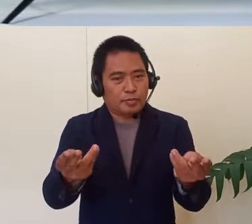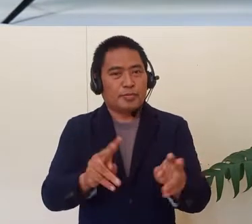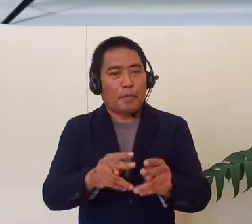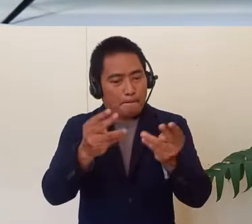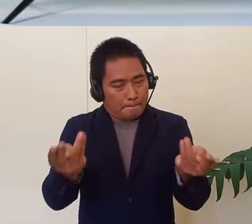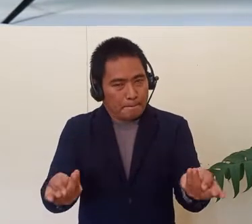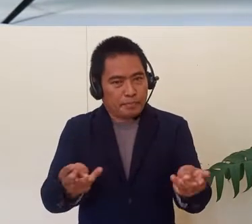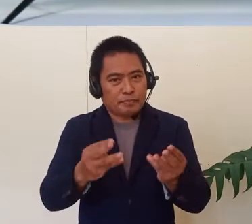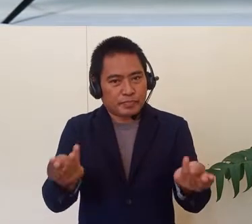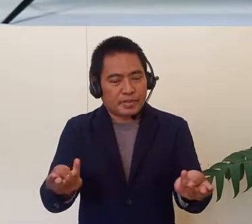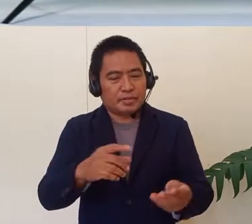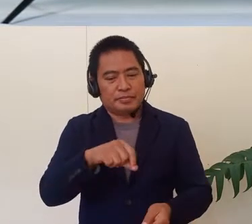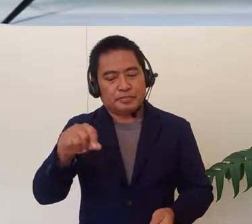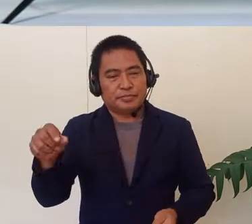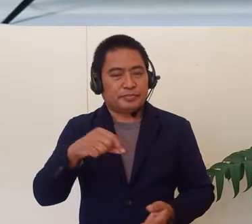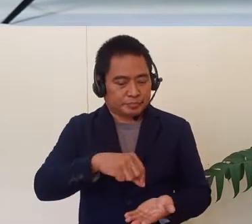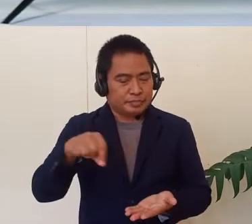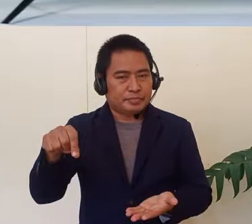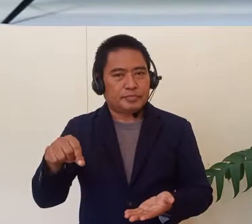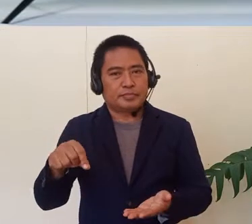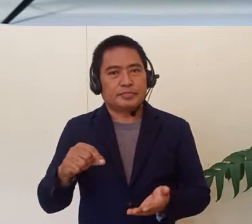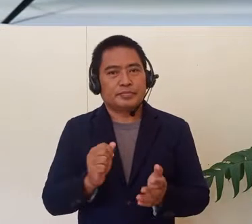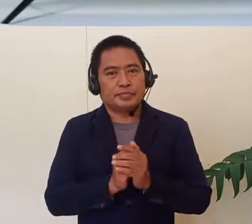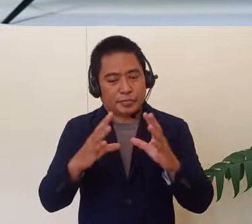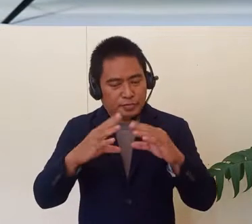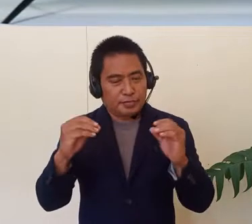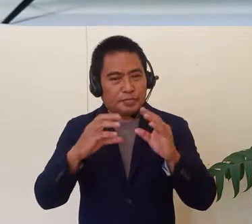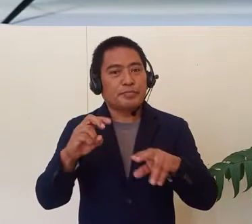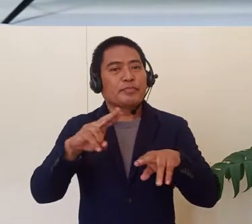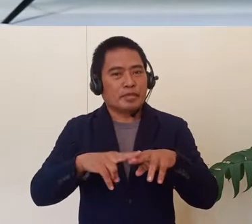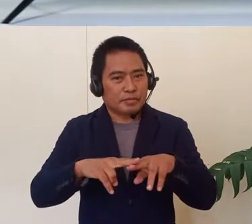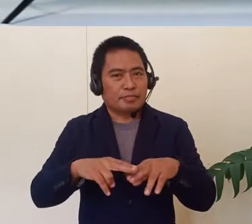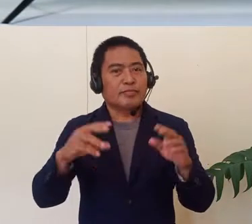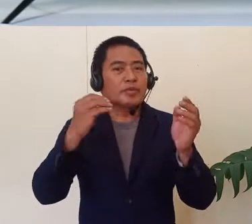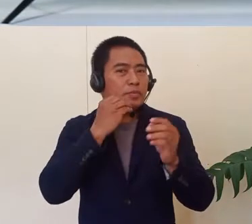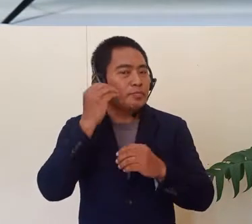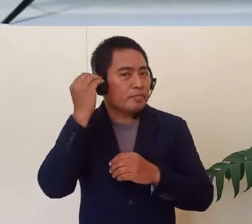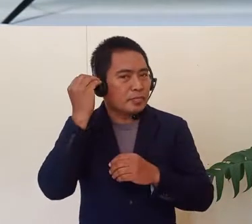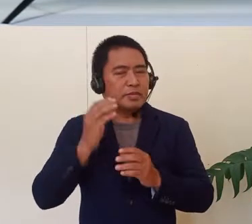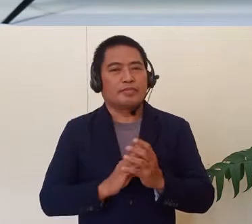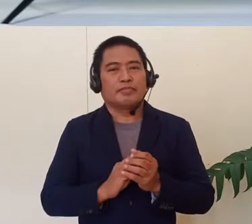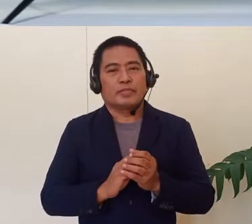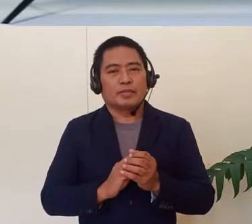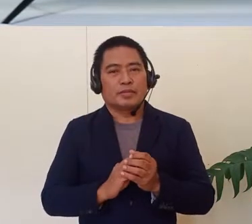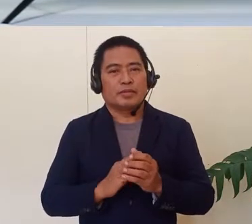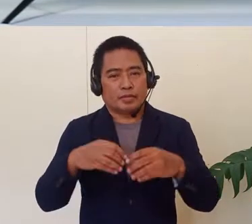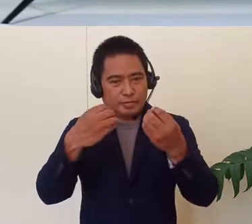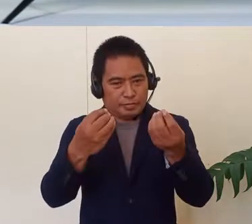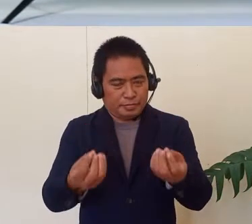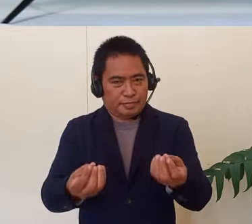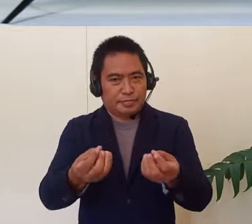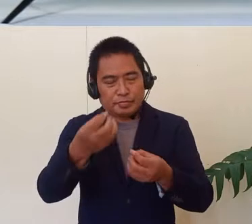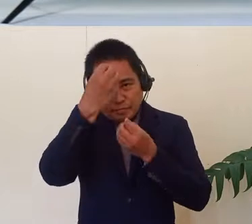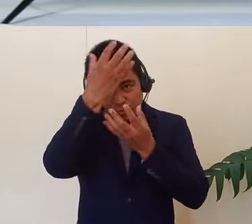seated in your respective homes. To give us the information about this topic, let me give you our